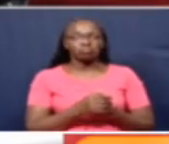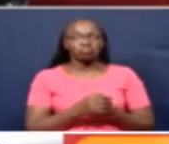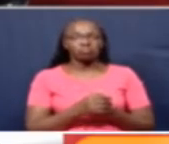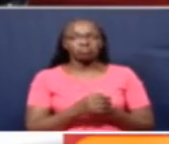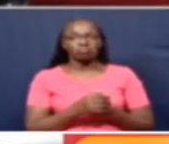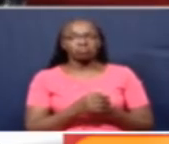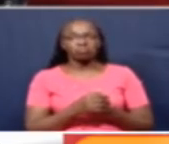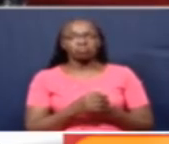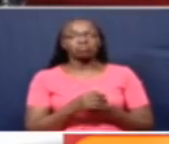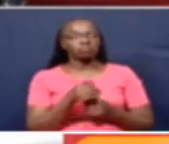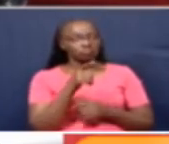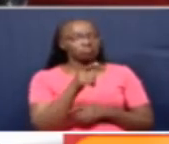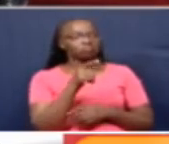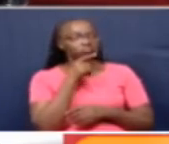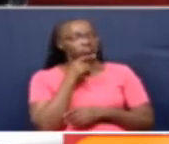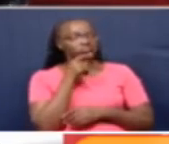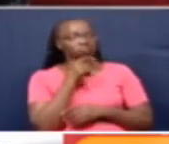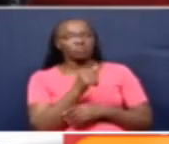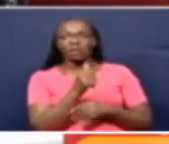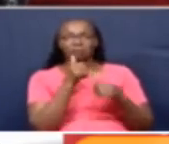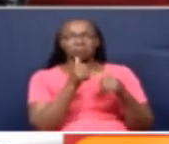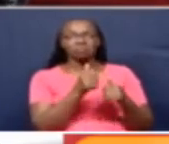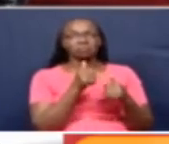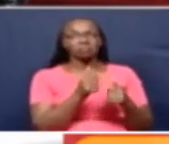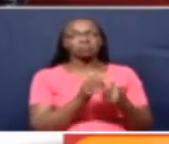My man.